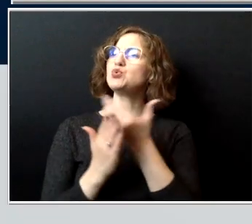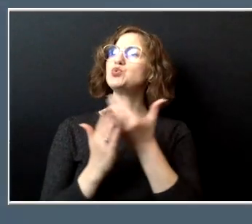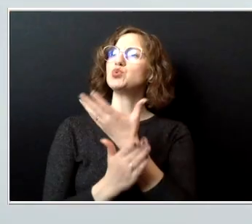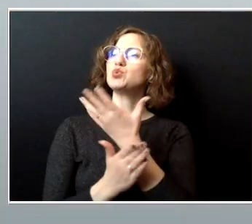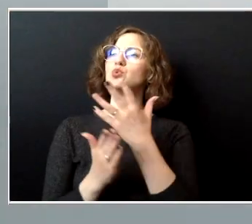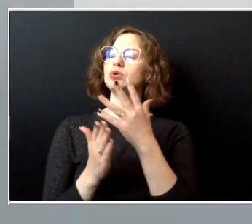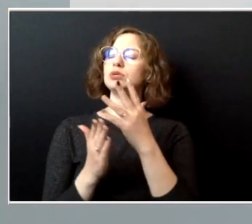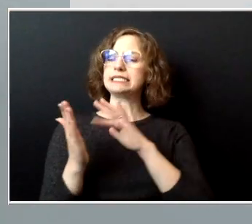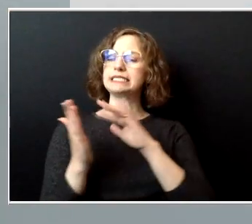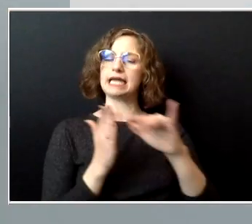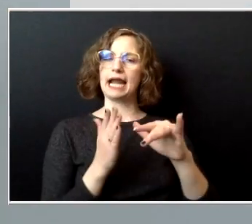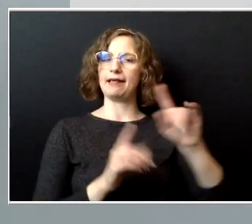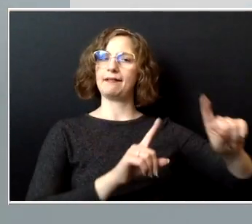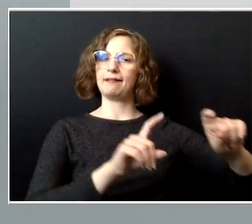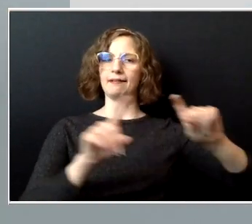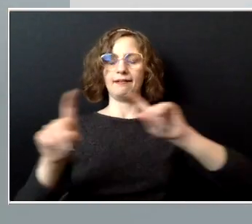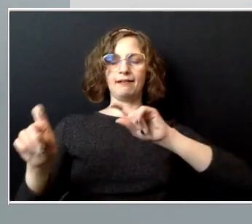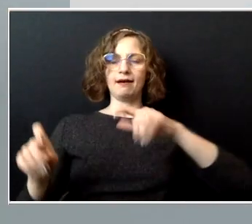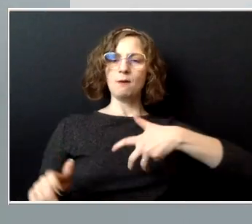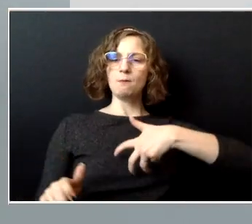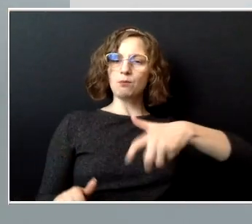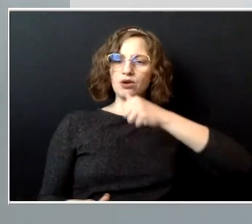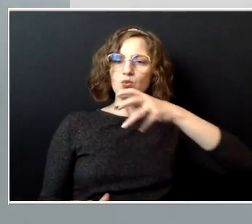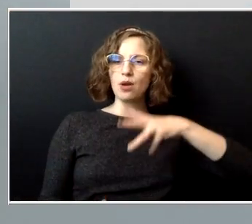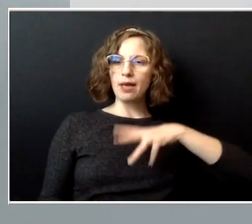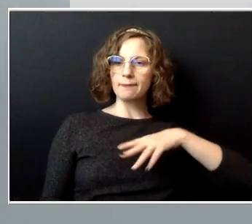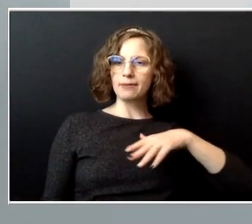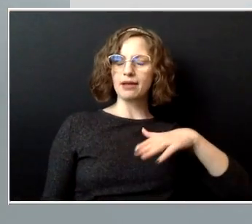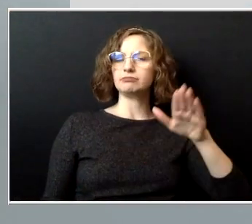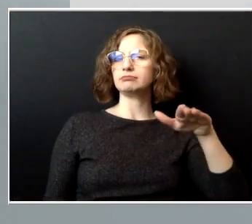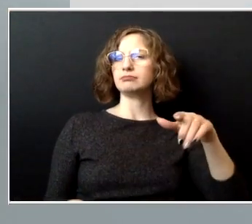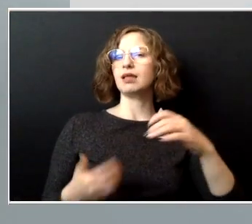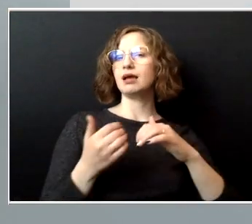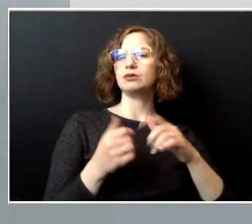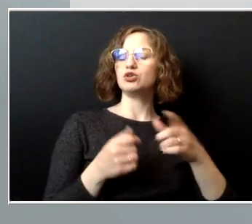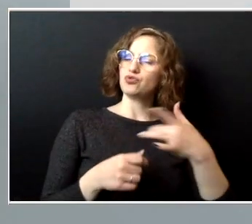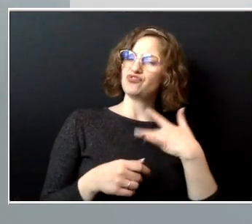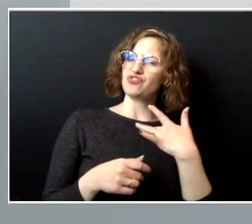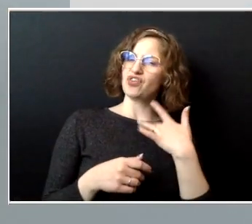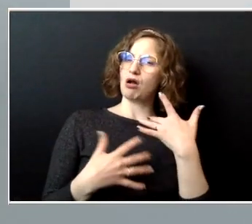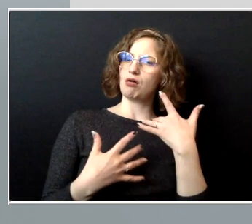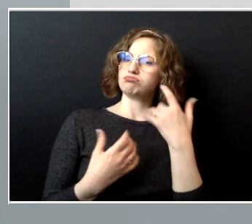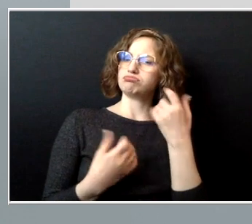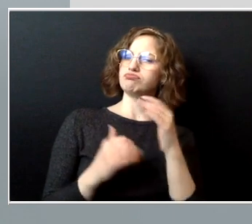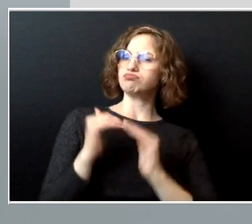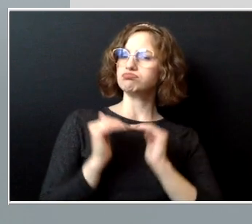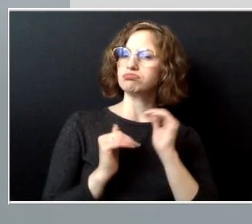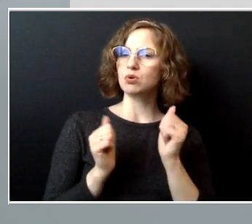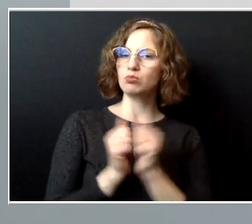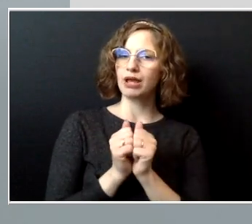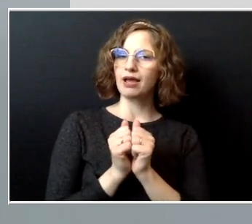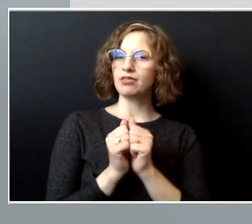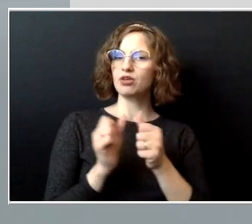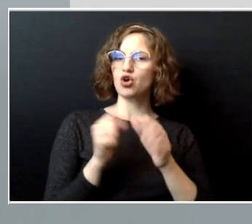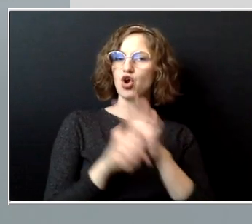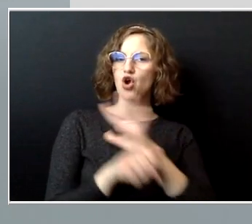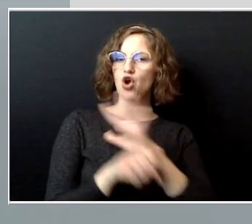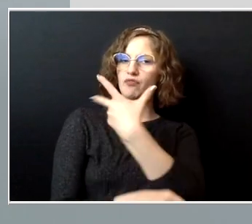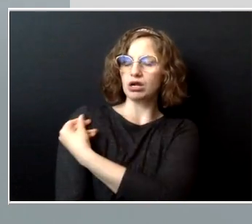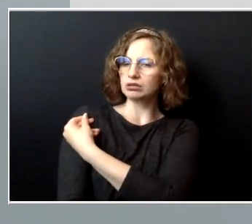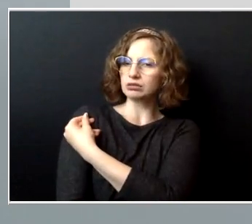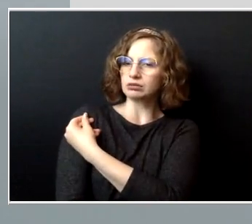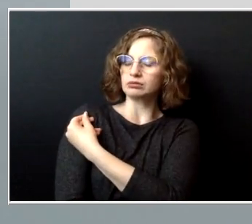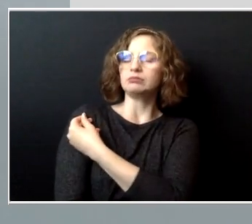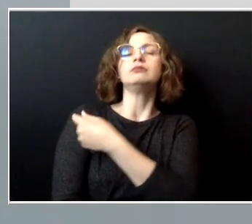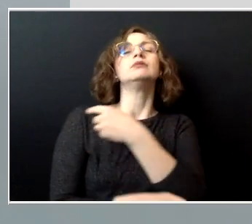how confident they are in the safety of COVID vaccination. It was published in JAMA Network Open. It compared surveys from 2021